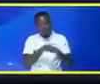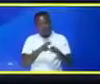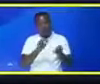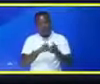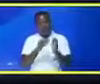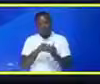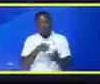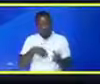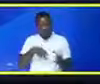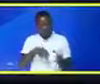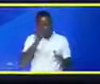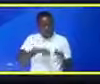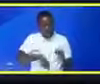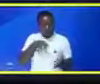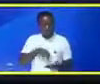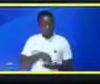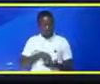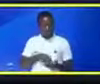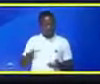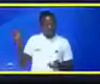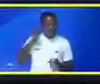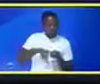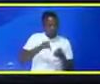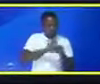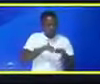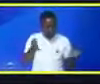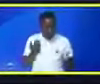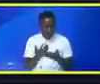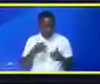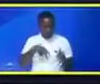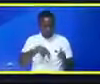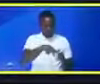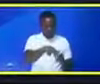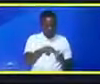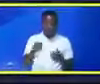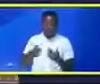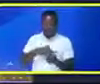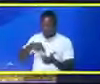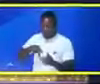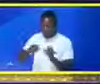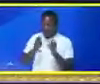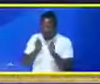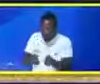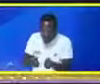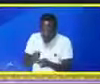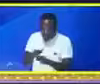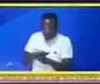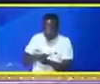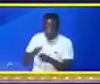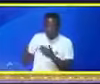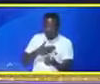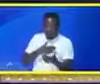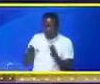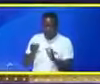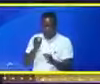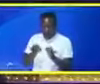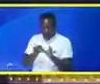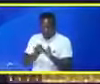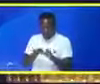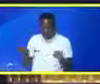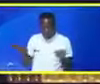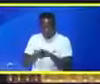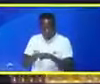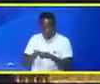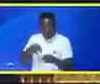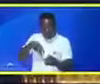my speed until the doors were open. No matter how fast you are walking or moving, when you get to a closed door, you will have